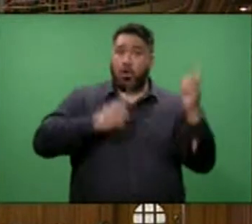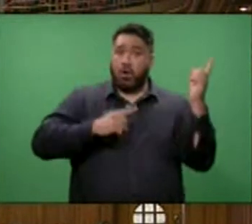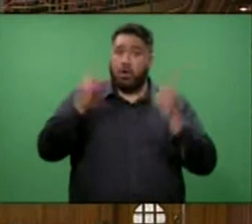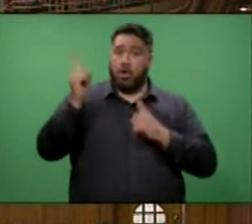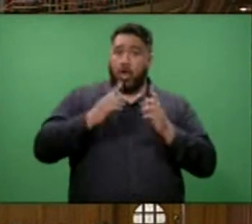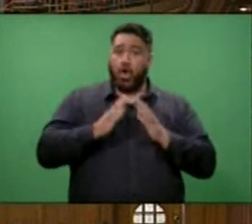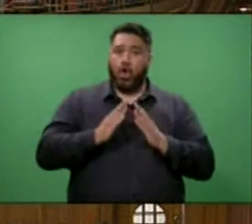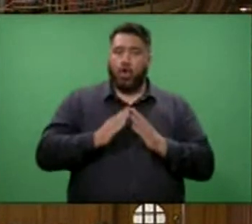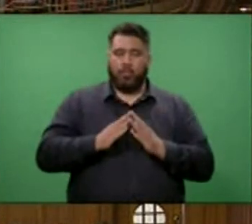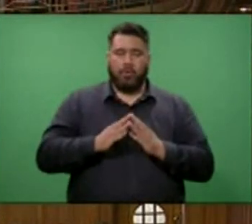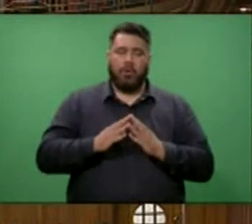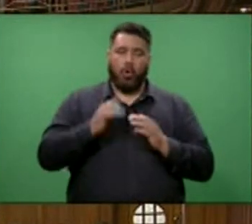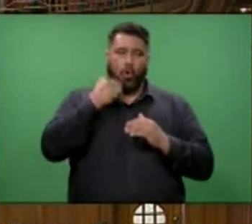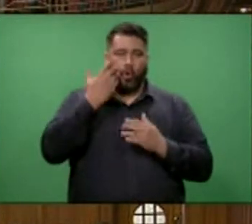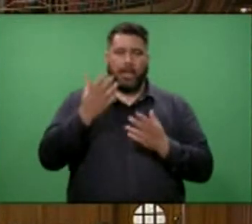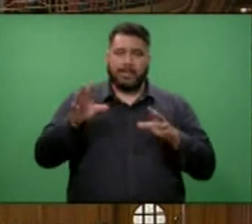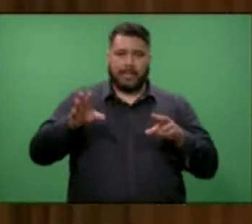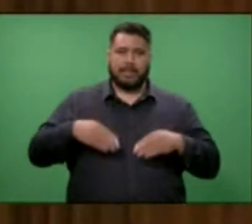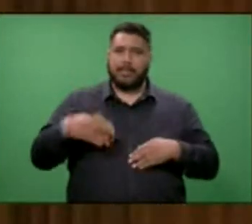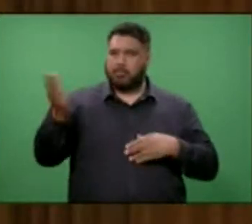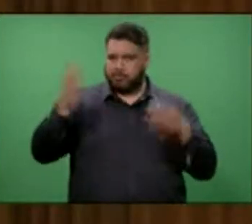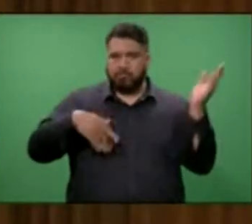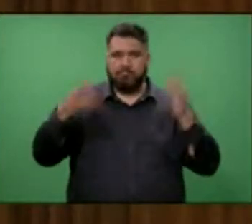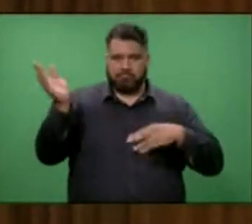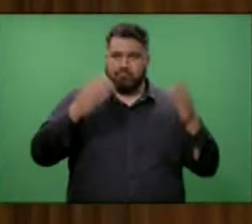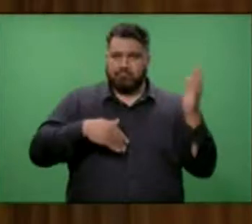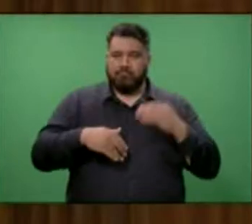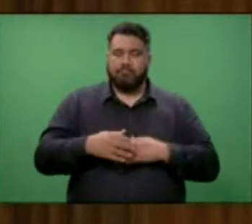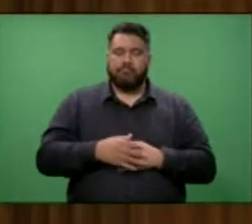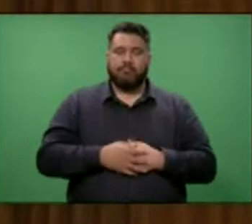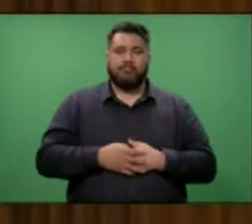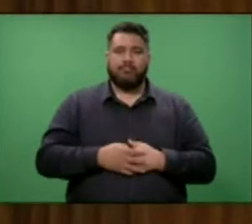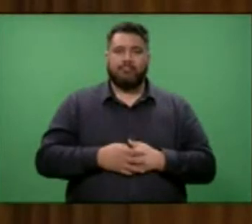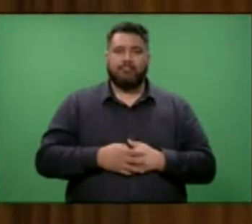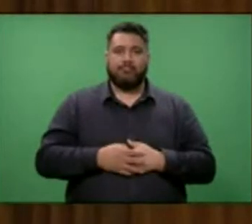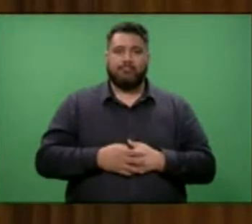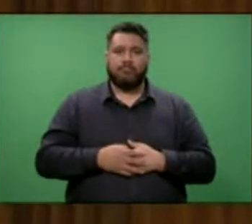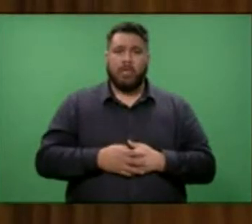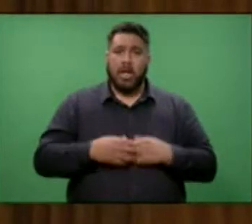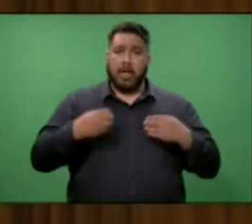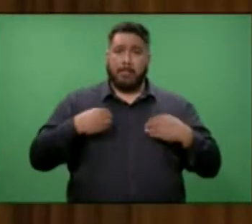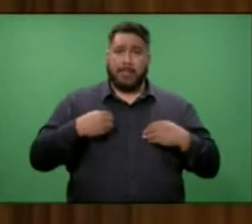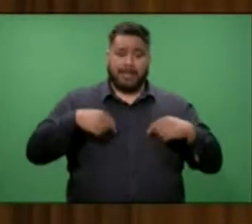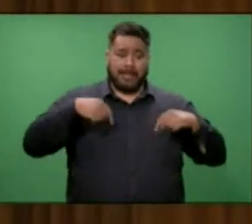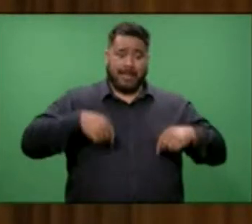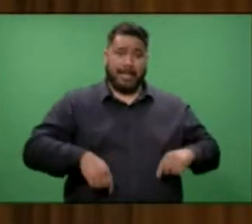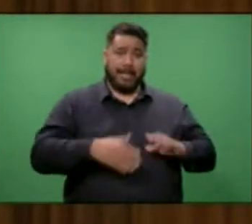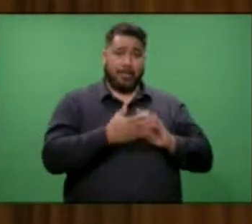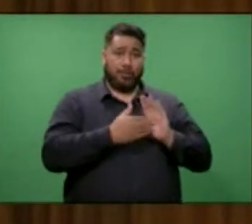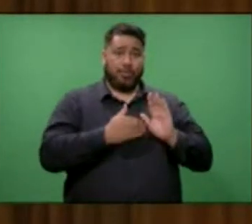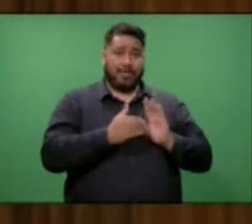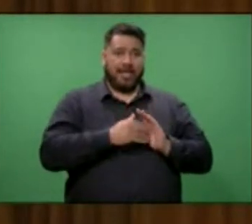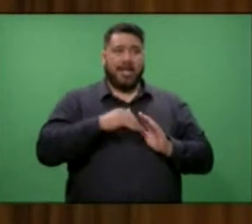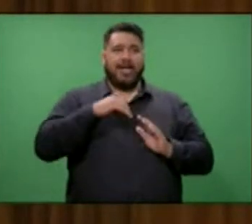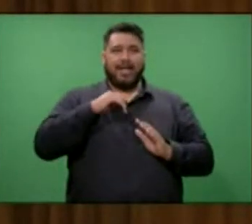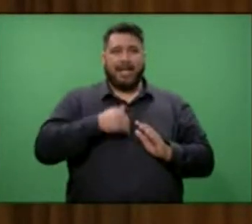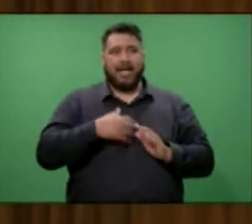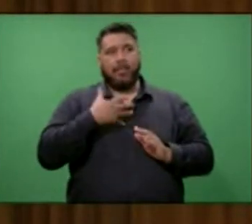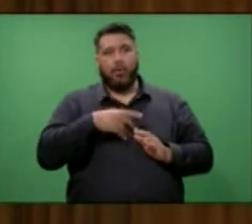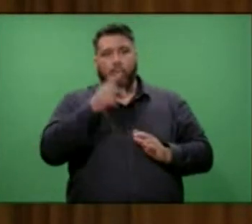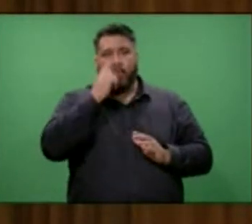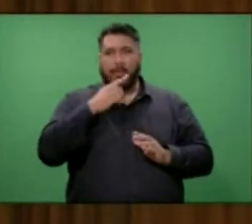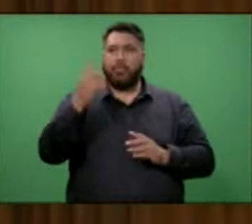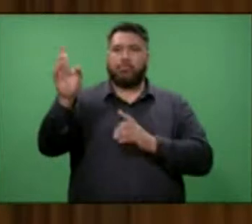We will also create opportunities for businesses to access the skills they need. The government will ensure that up